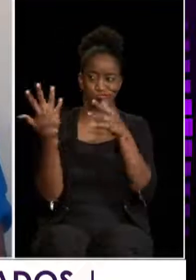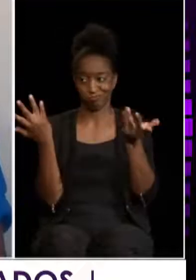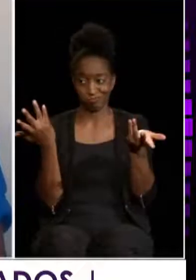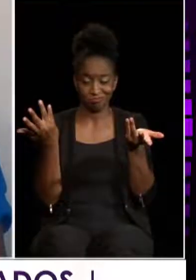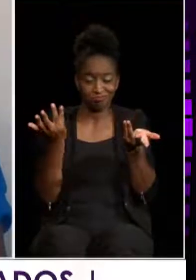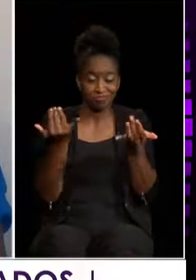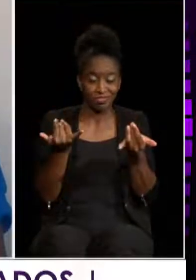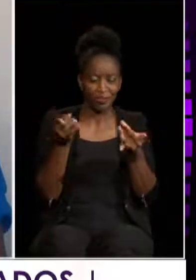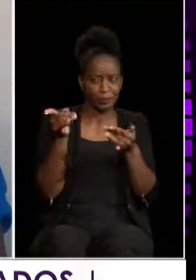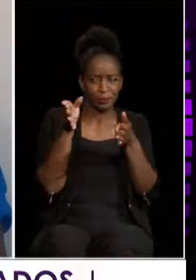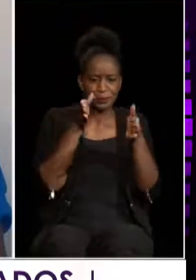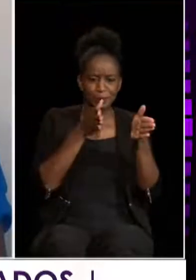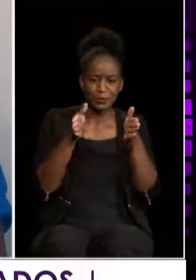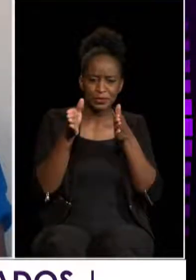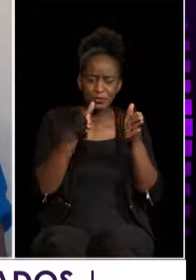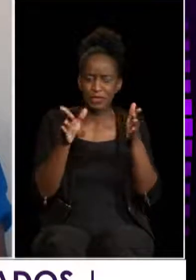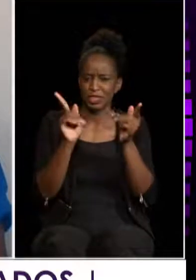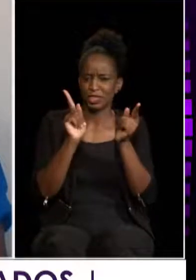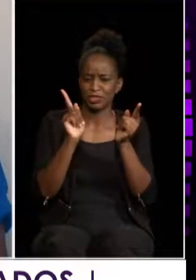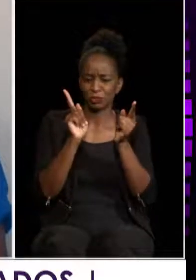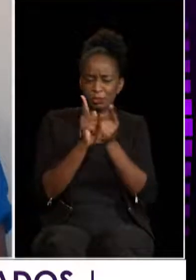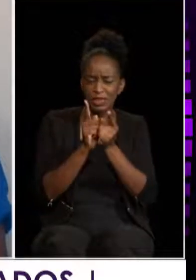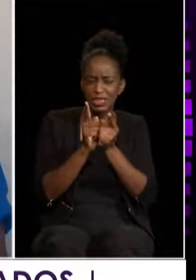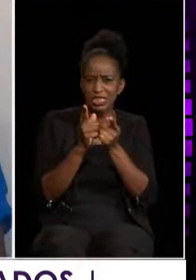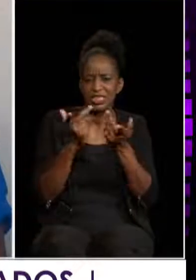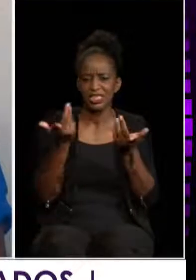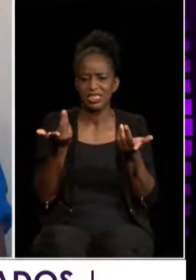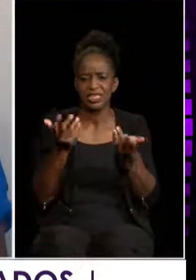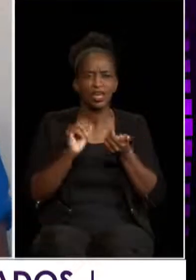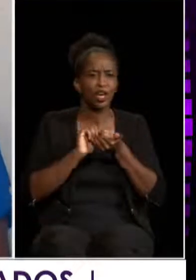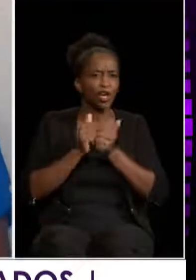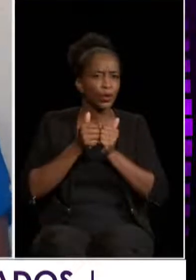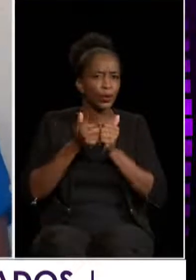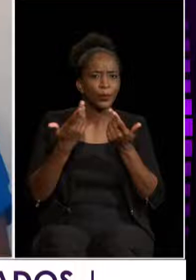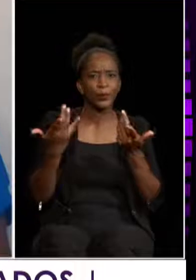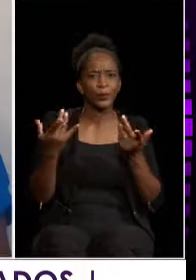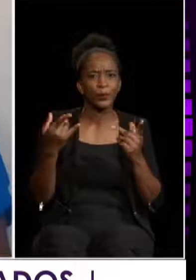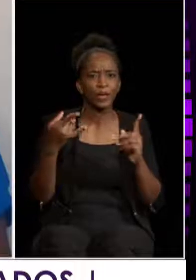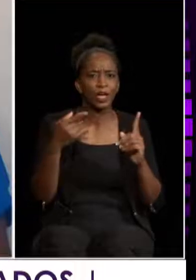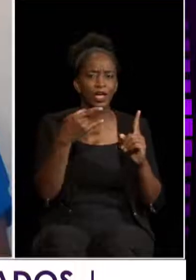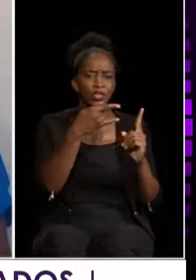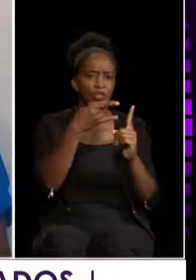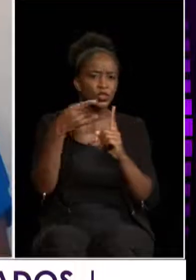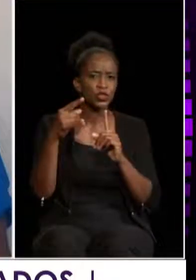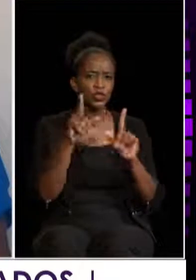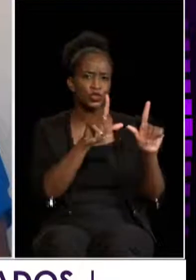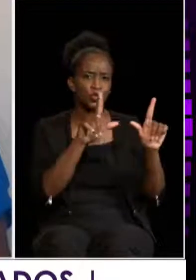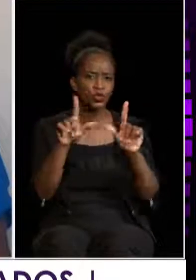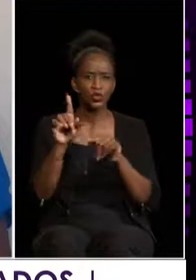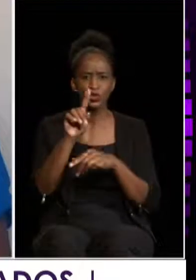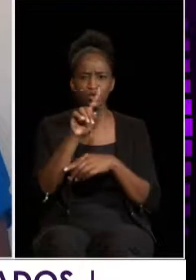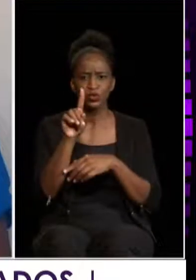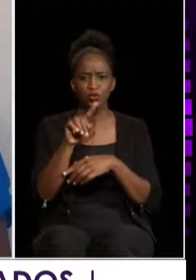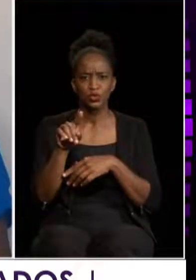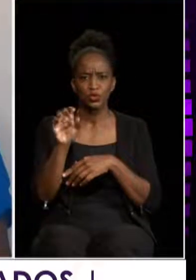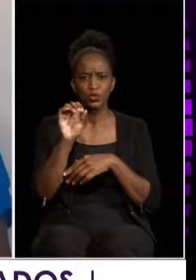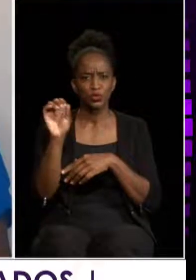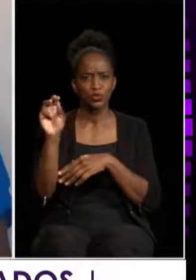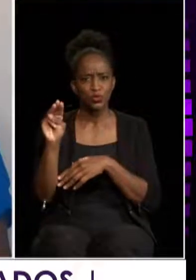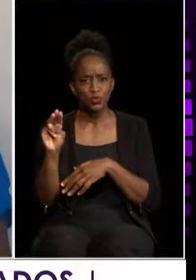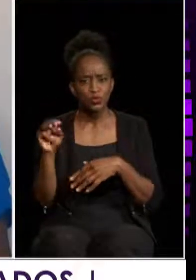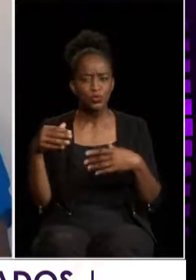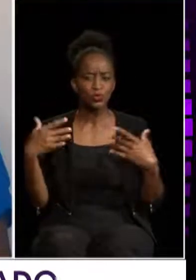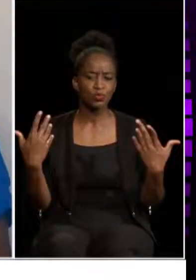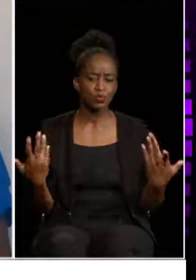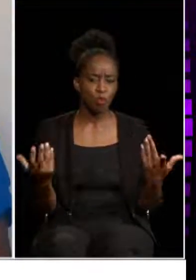Yes. That's how things are being done at this point in time, or would you still arrange a face-to-face because of the sensitive nature of the